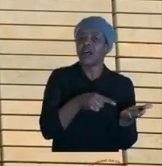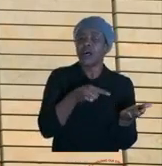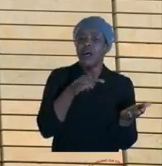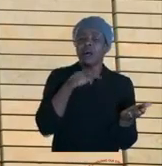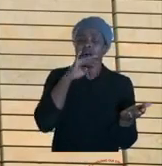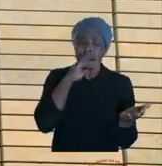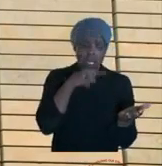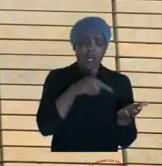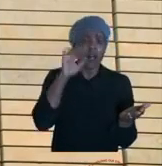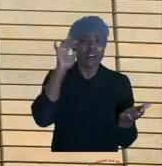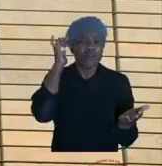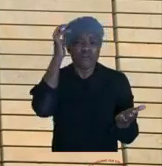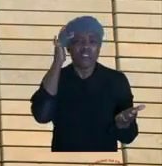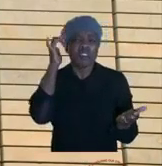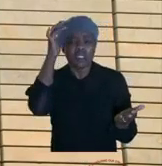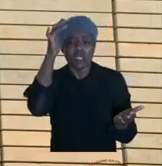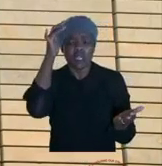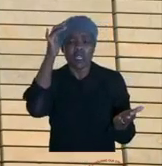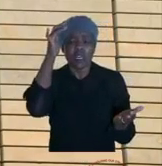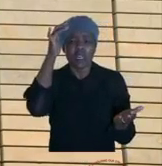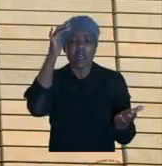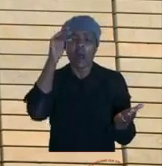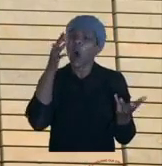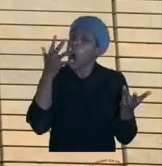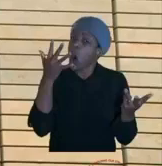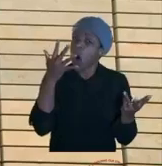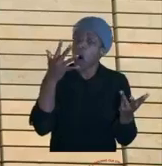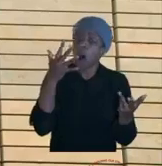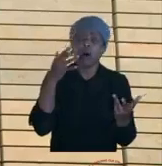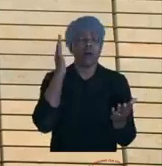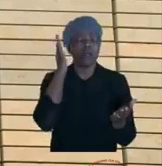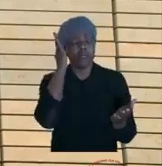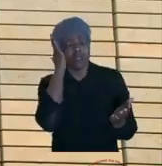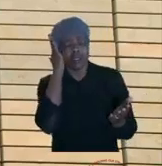Or that now and then she receives nightmares of